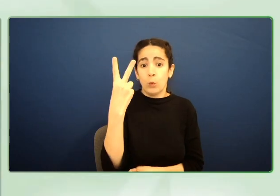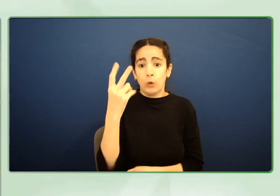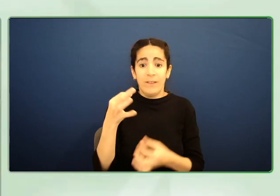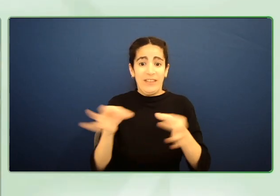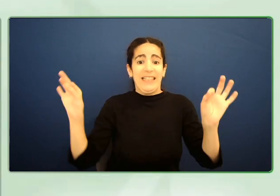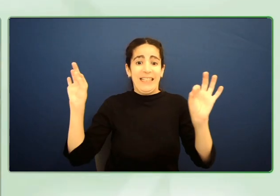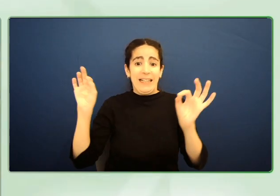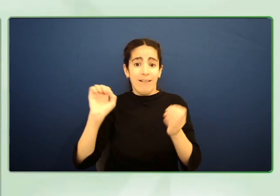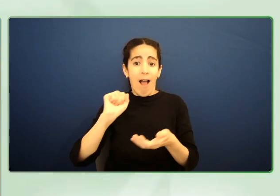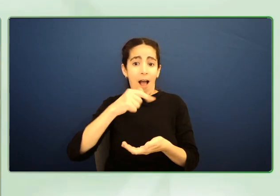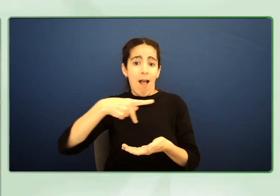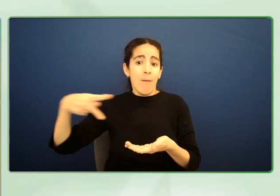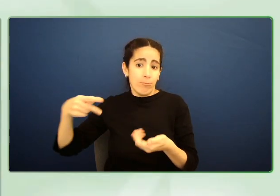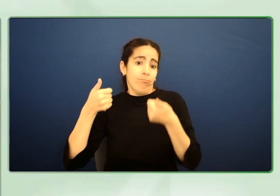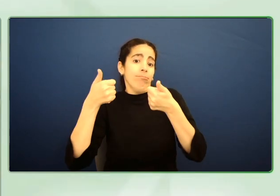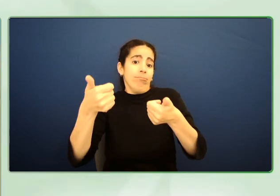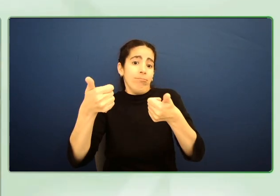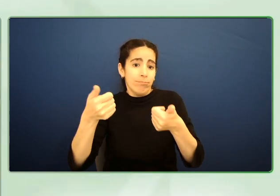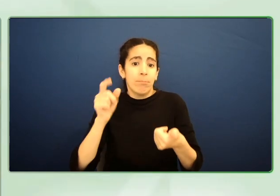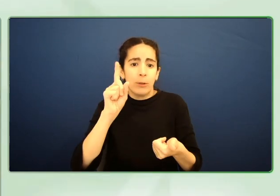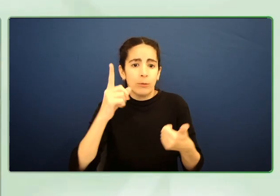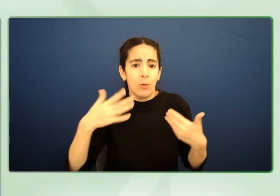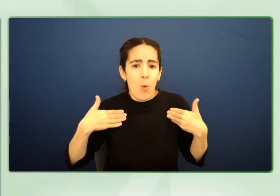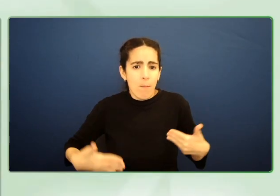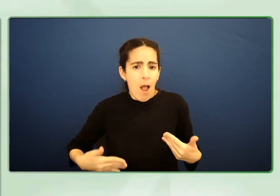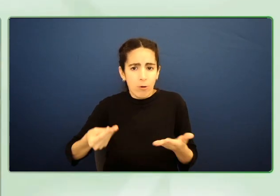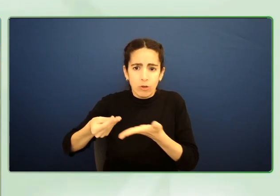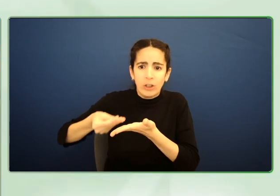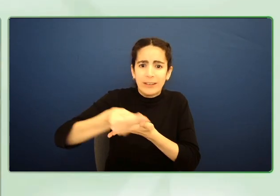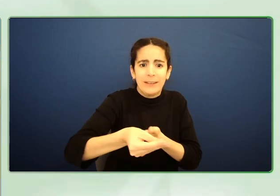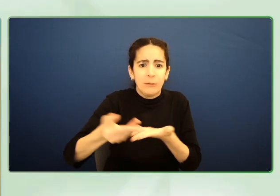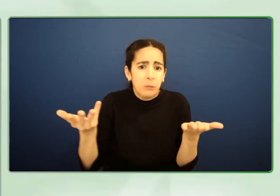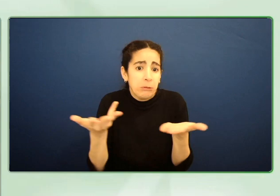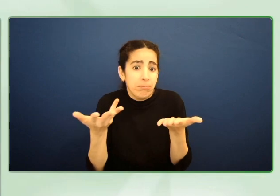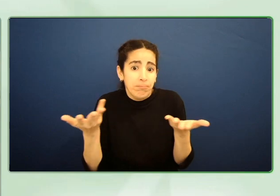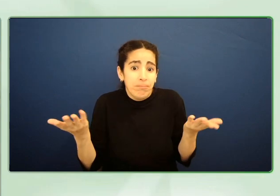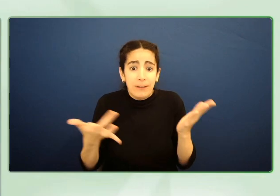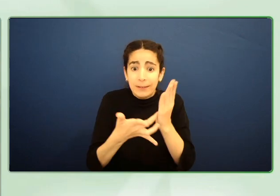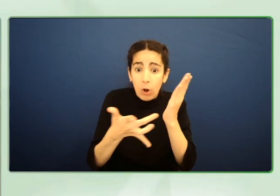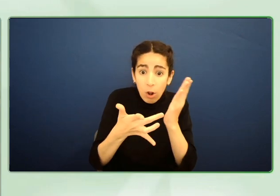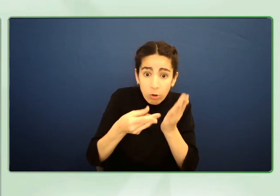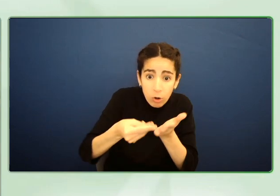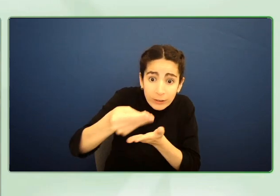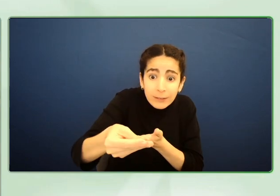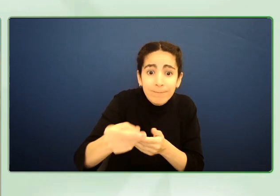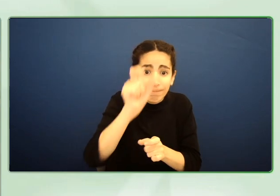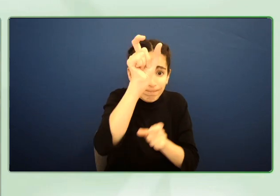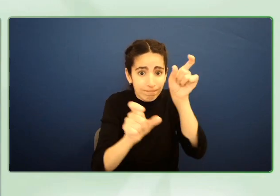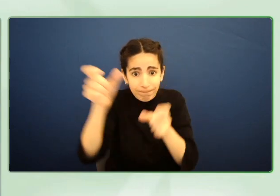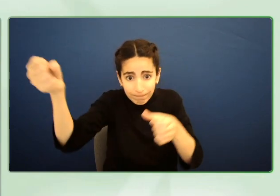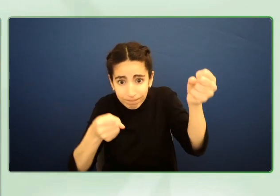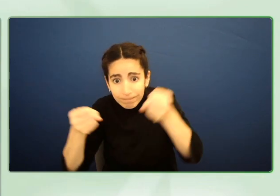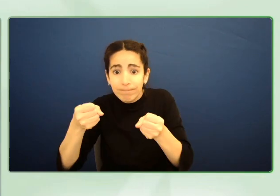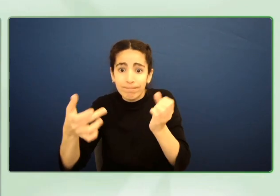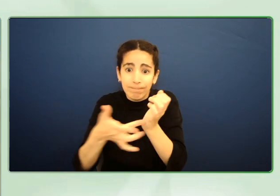technology cost, and is there a shift of mentality there that we need to move towards? Oh, you're nodding, so I'm coming to you now. And we've got 1 minute 54